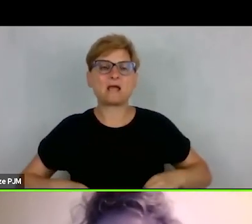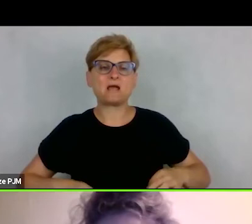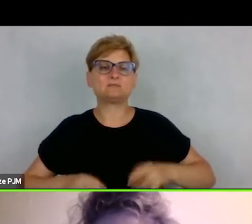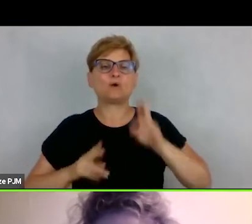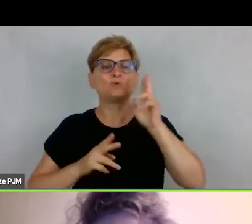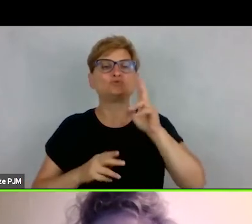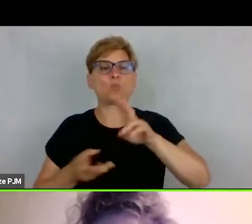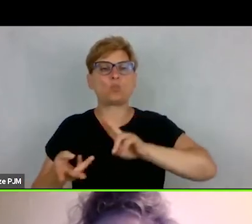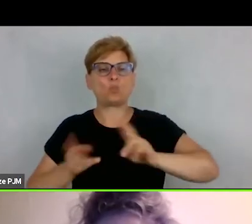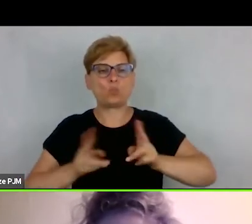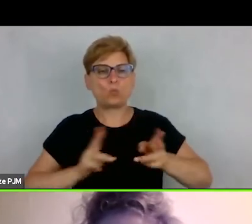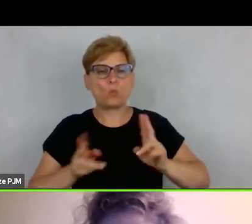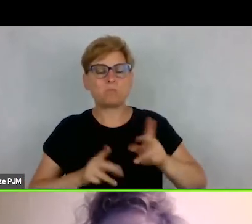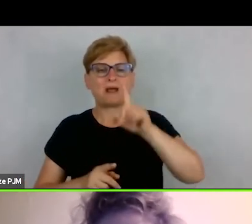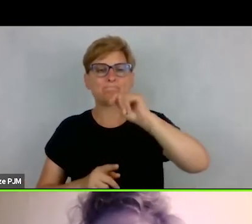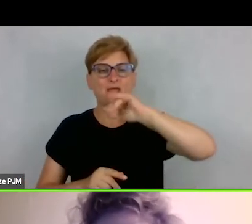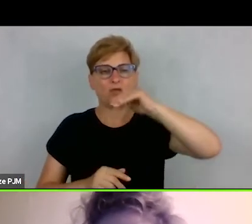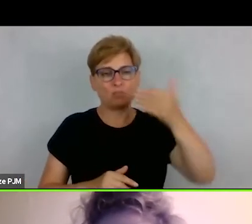and